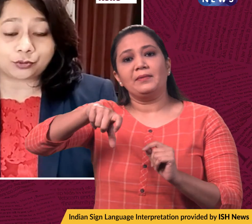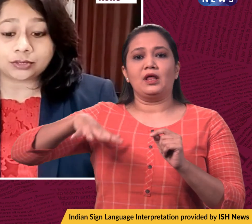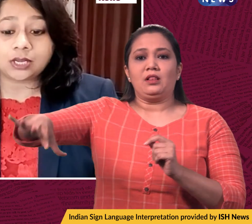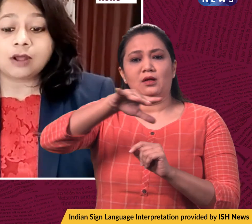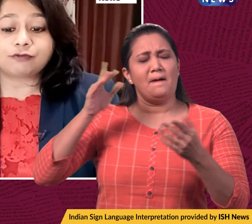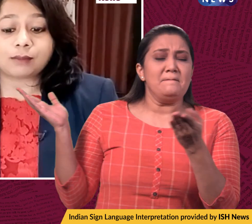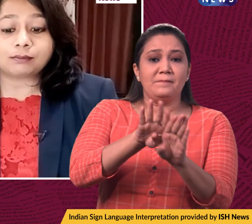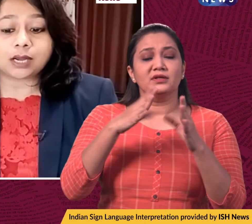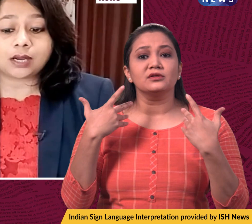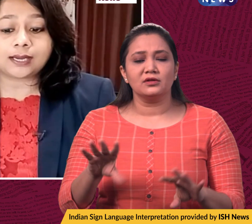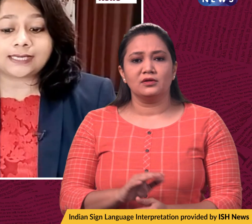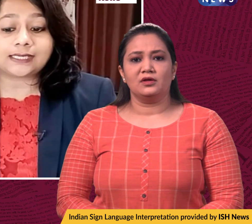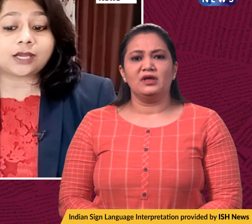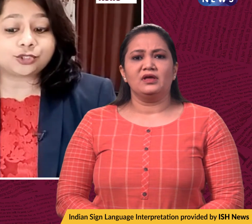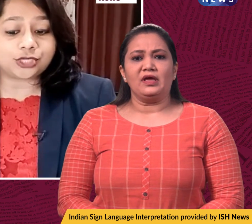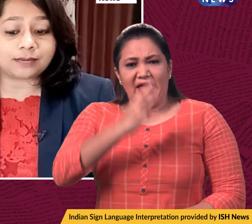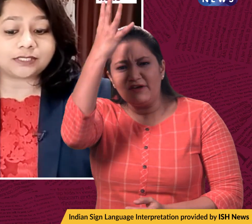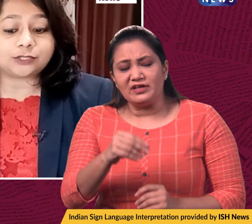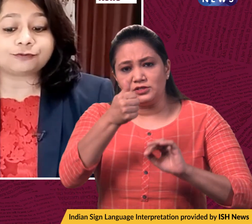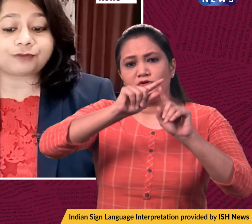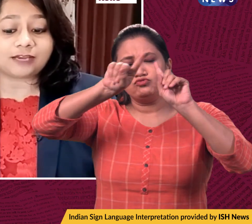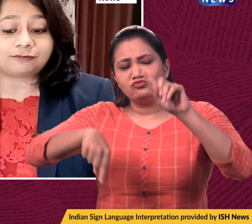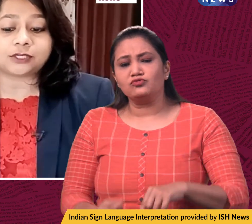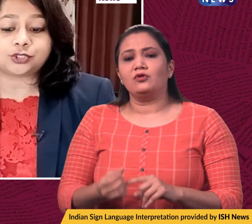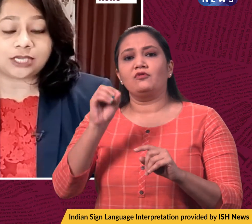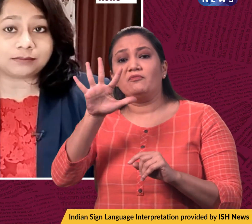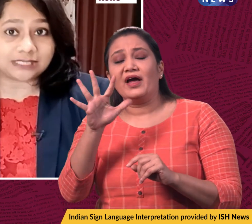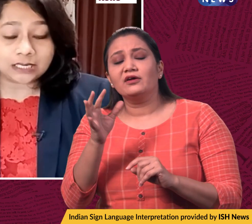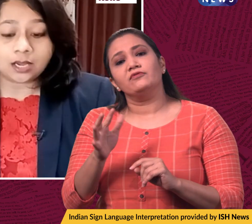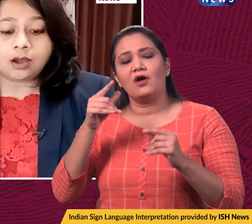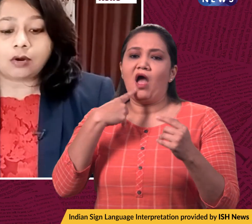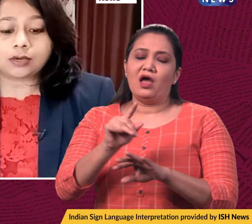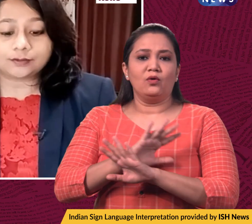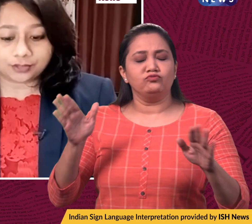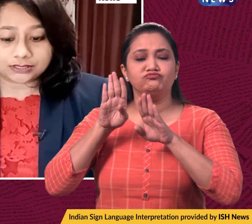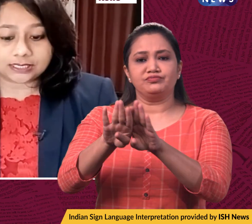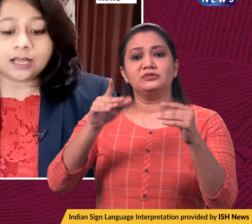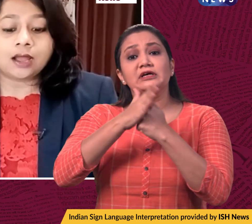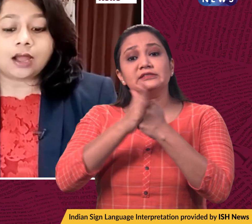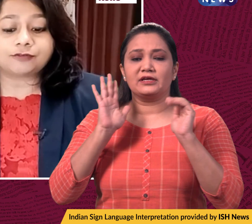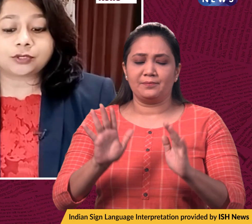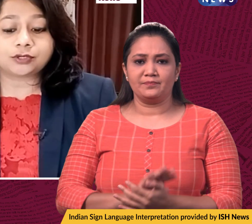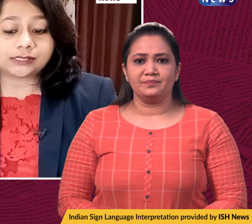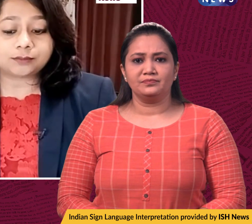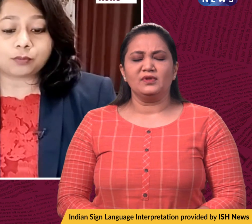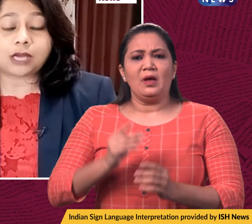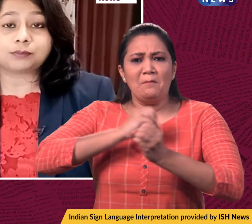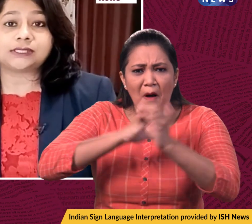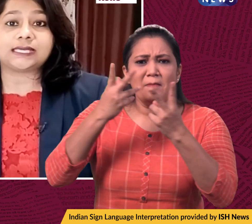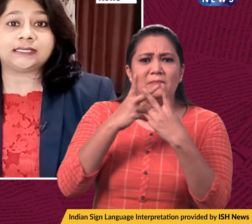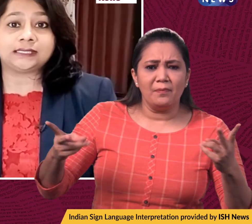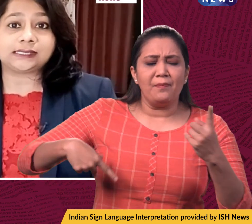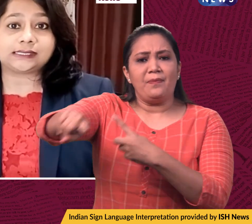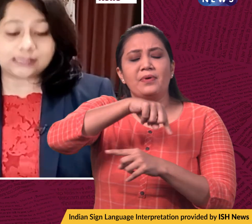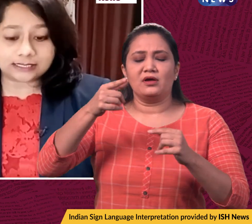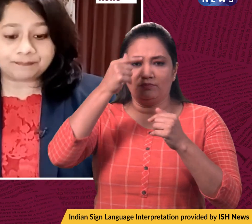Ukrainian capital from 1800 GMT to 5 GMT on Thursday after recent